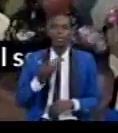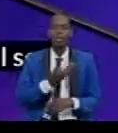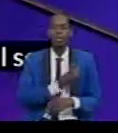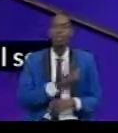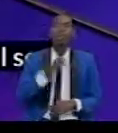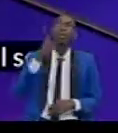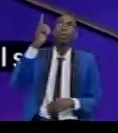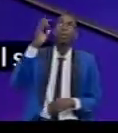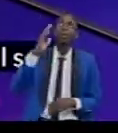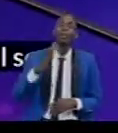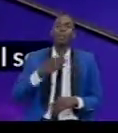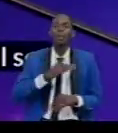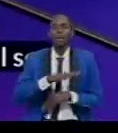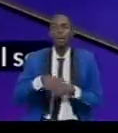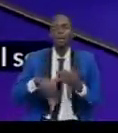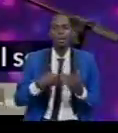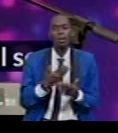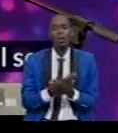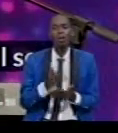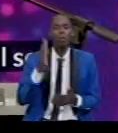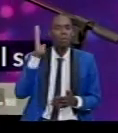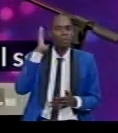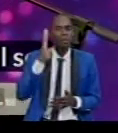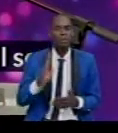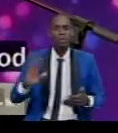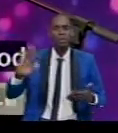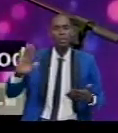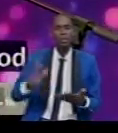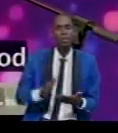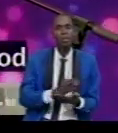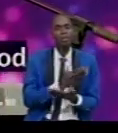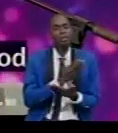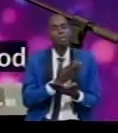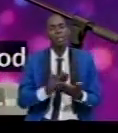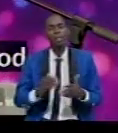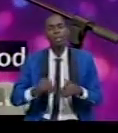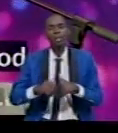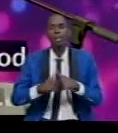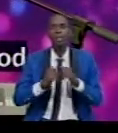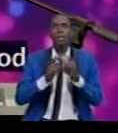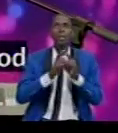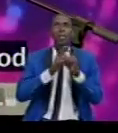our God. It all will see.